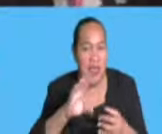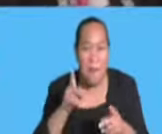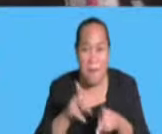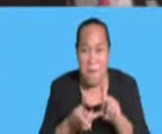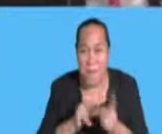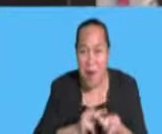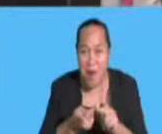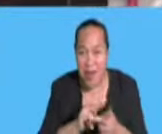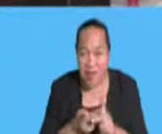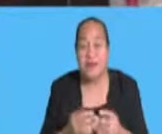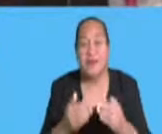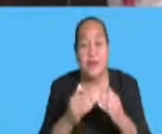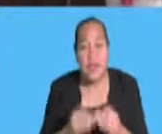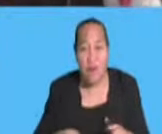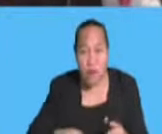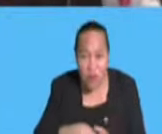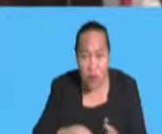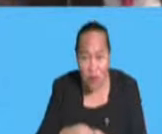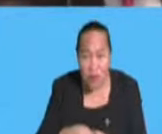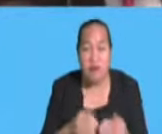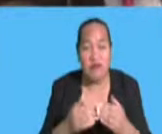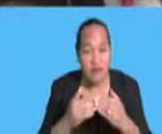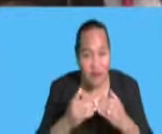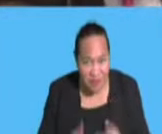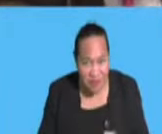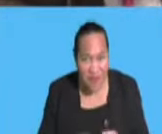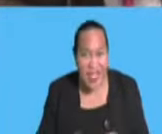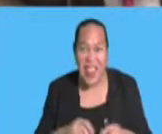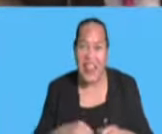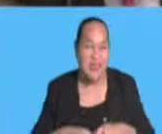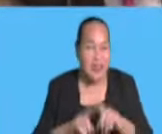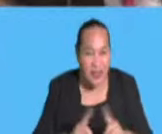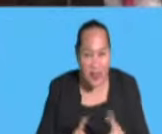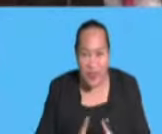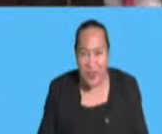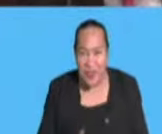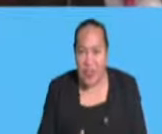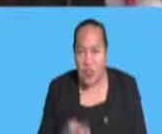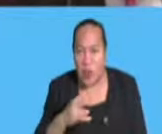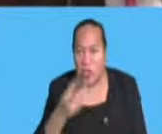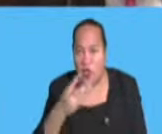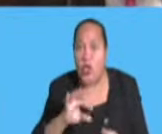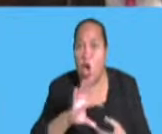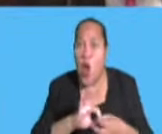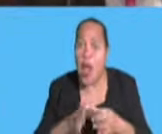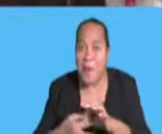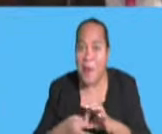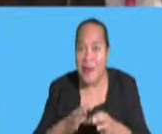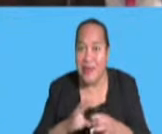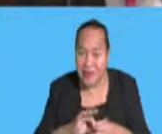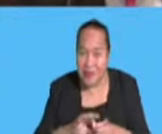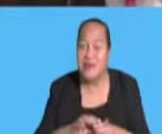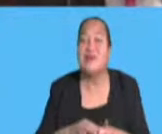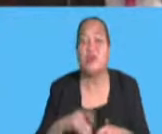Football Under-16 qualifiers, 2020 World Bowl Championship, and of course the 2020 Olympics. Mr. Speaker said,